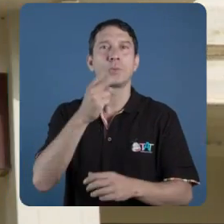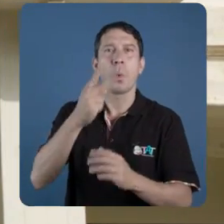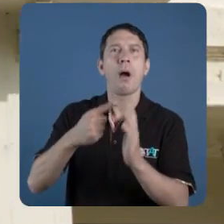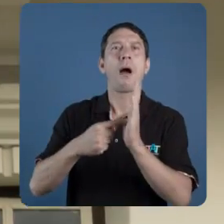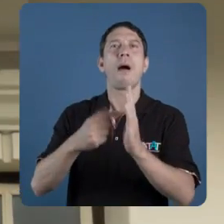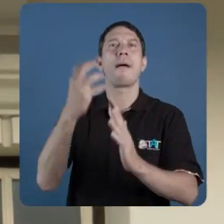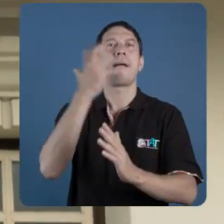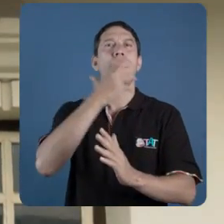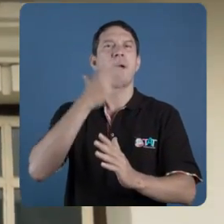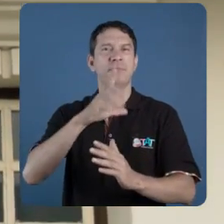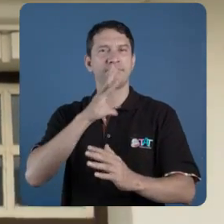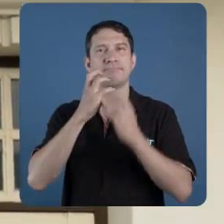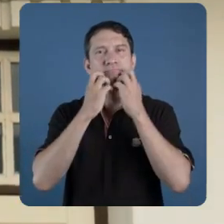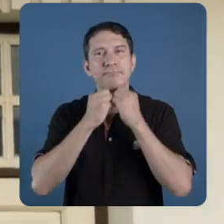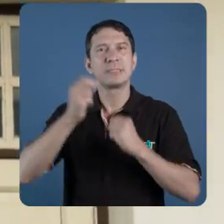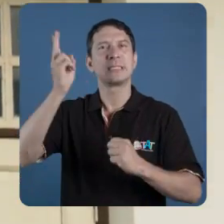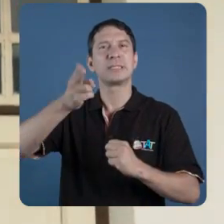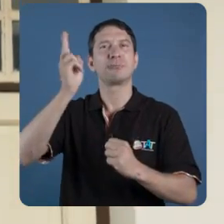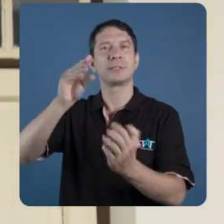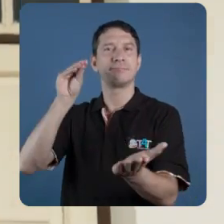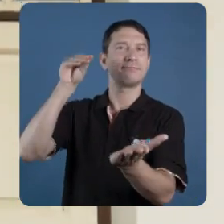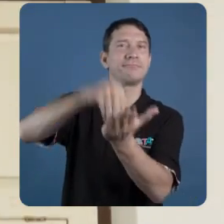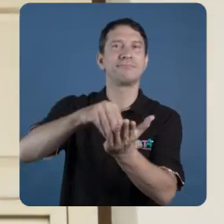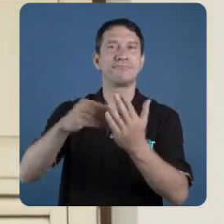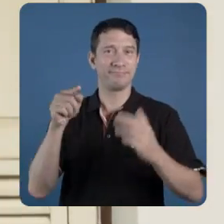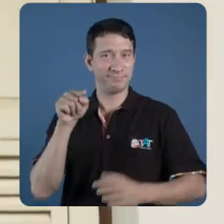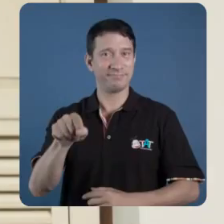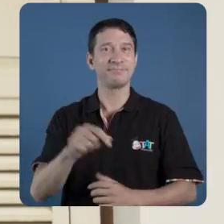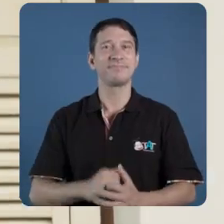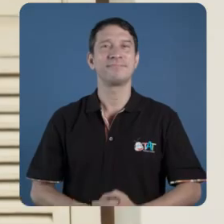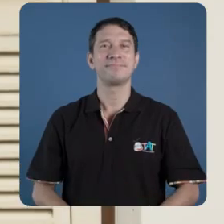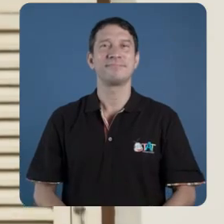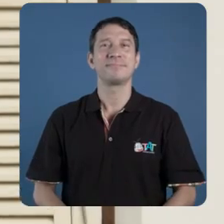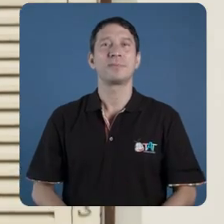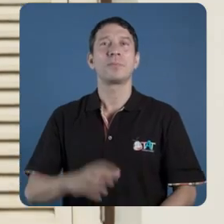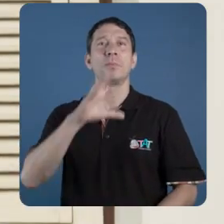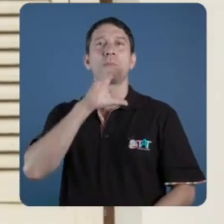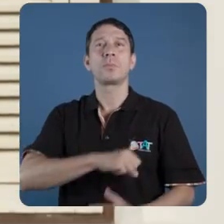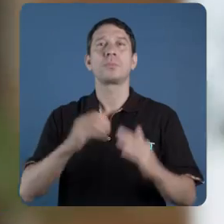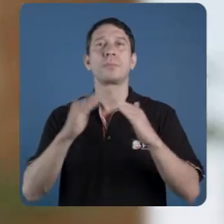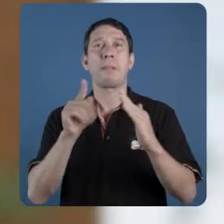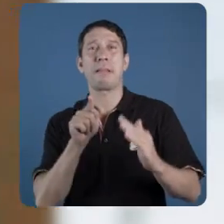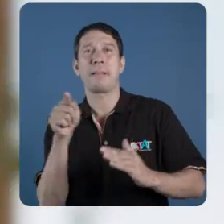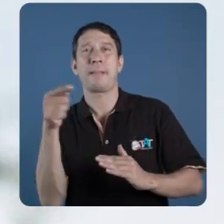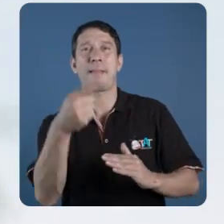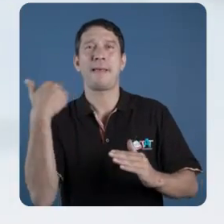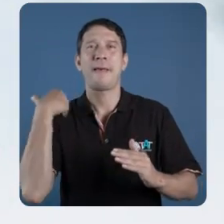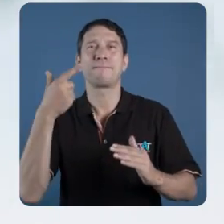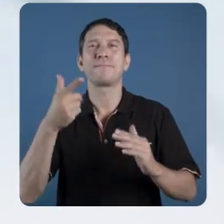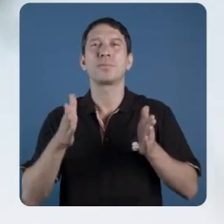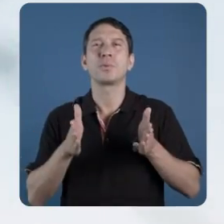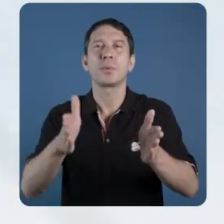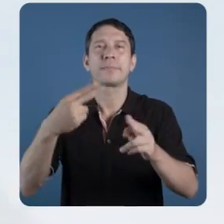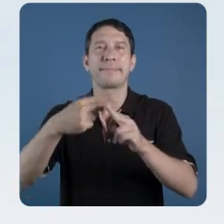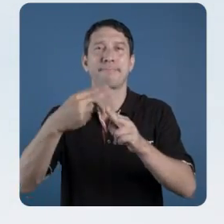just offloaded spices. It is registered as a site of national historic significance. Turn down Soi